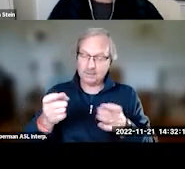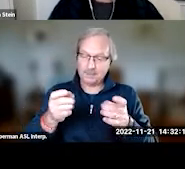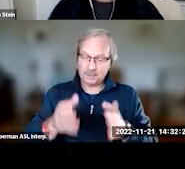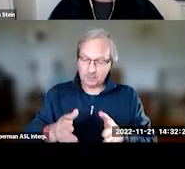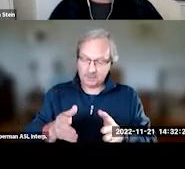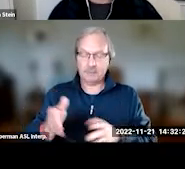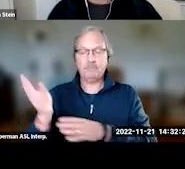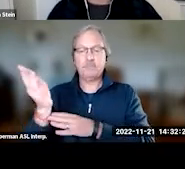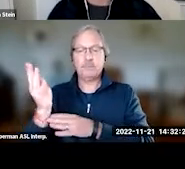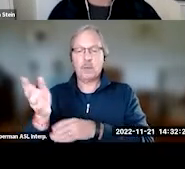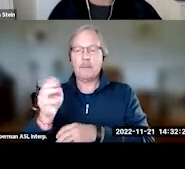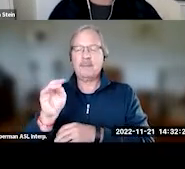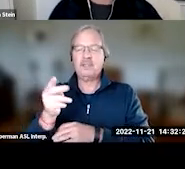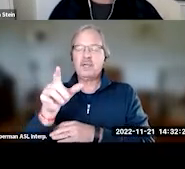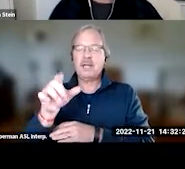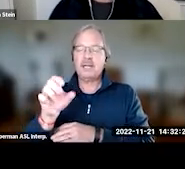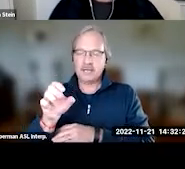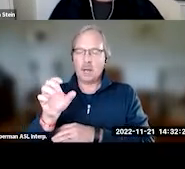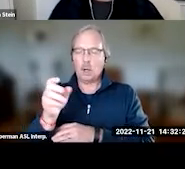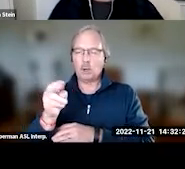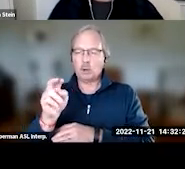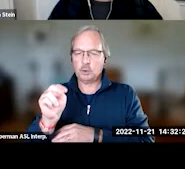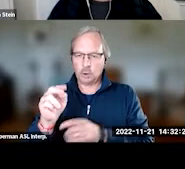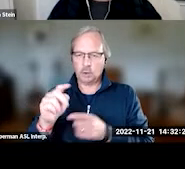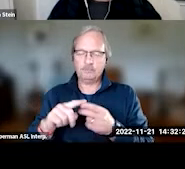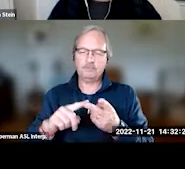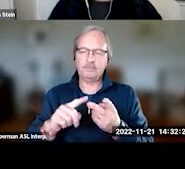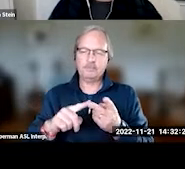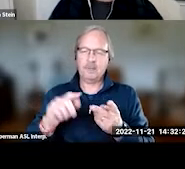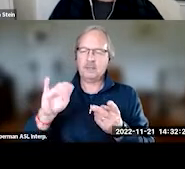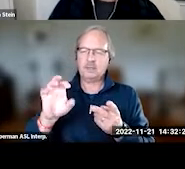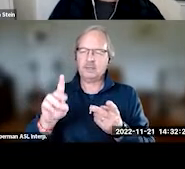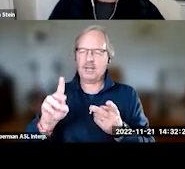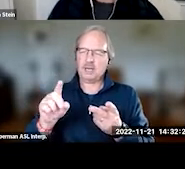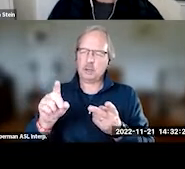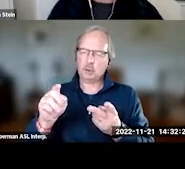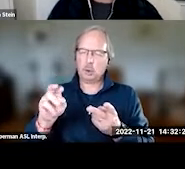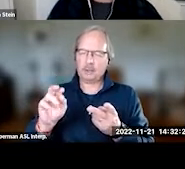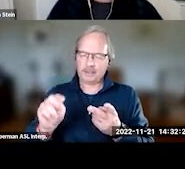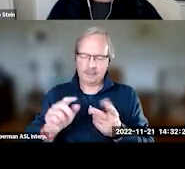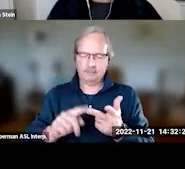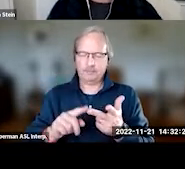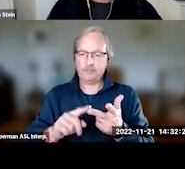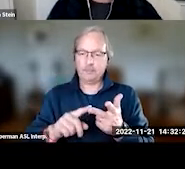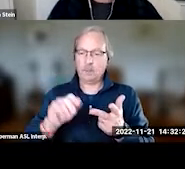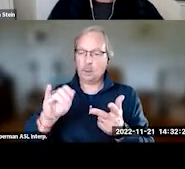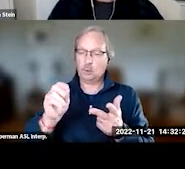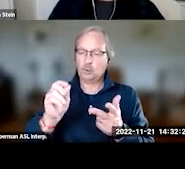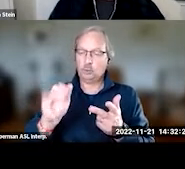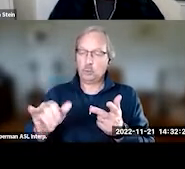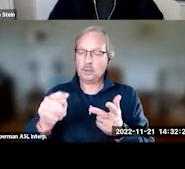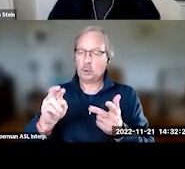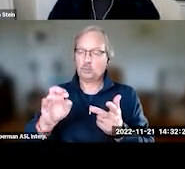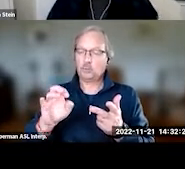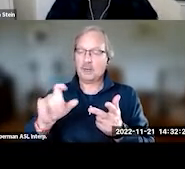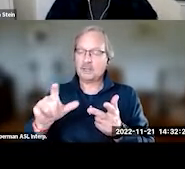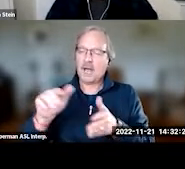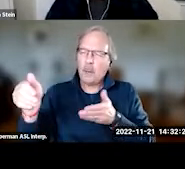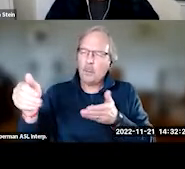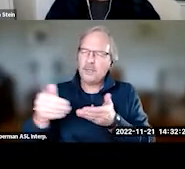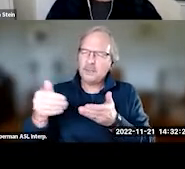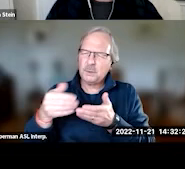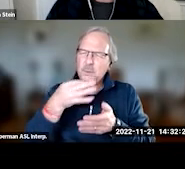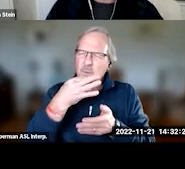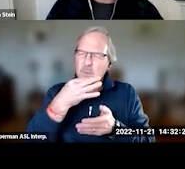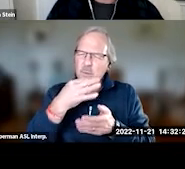Cern, Judge Jack Durkin, and Dr. Joyce Troxler, and I'll introduce them shortly. First, I'd